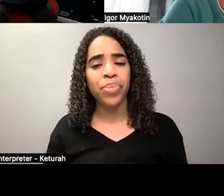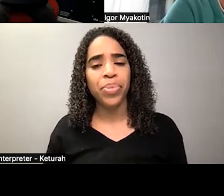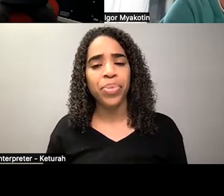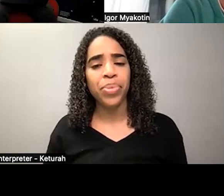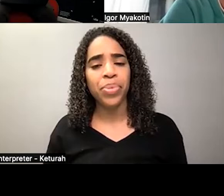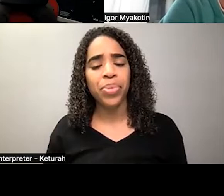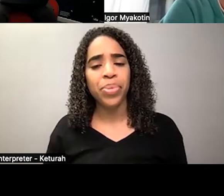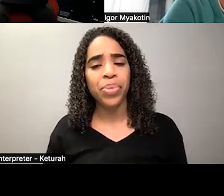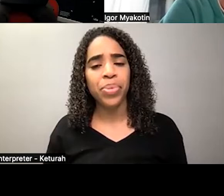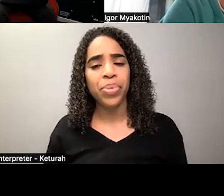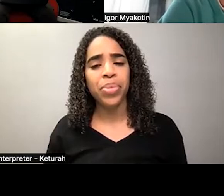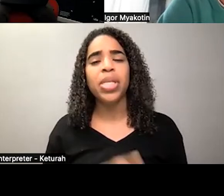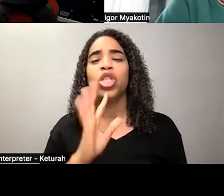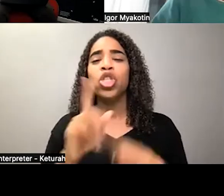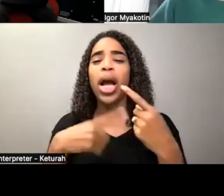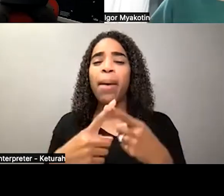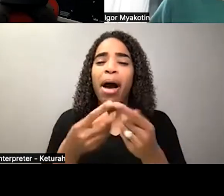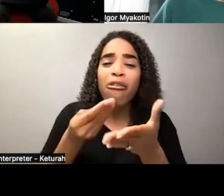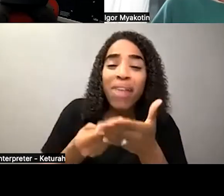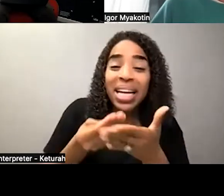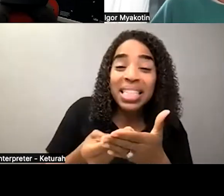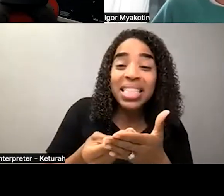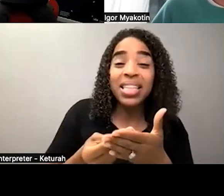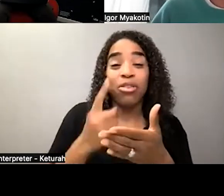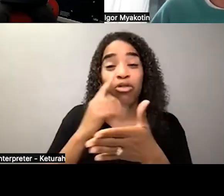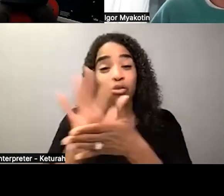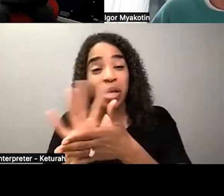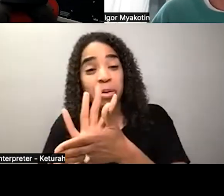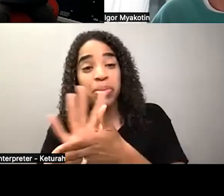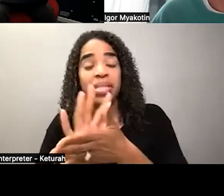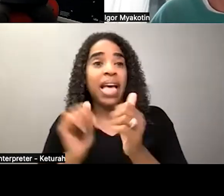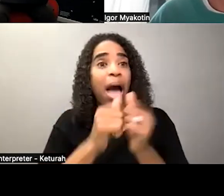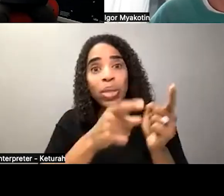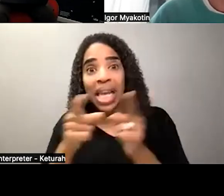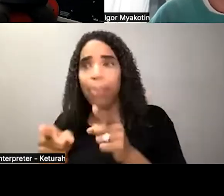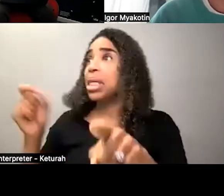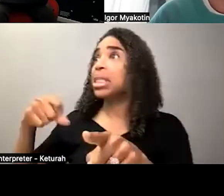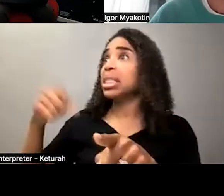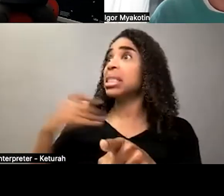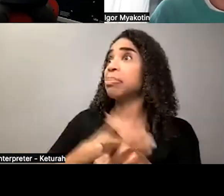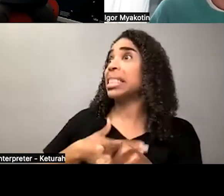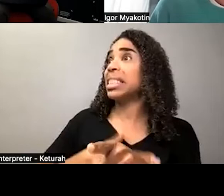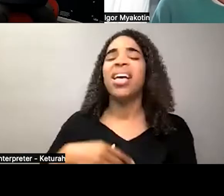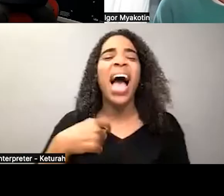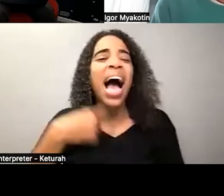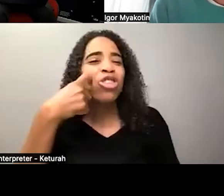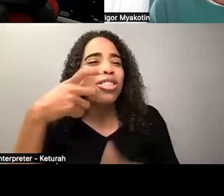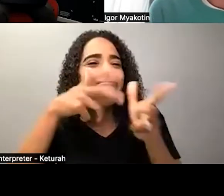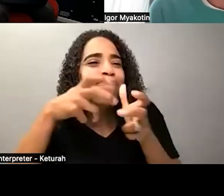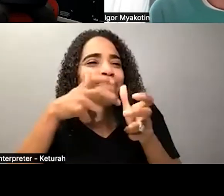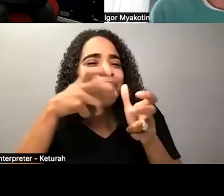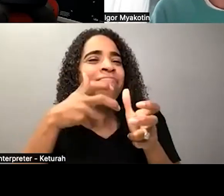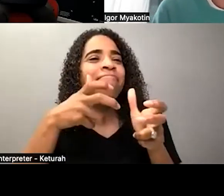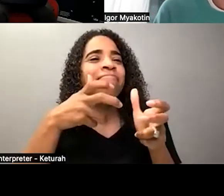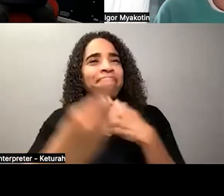about the financing and everything. How is it happening? Yes. Because I was listening and I started to think